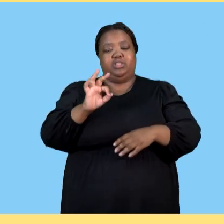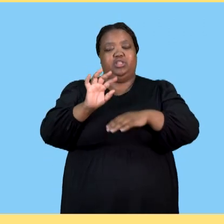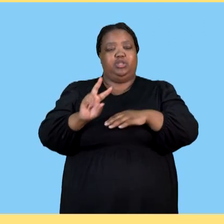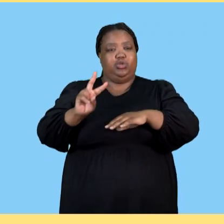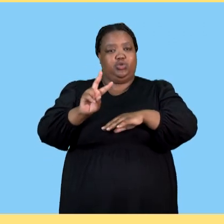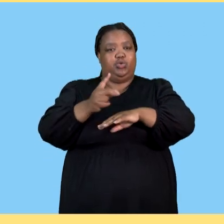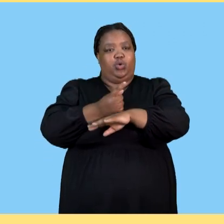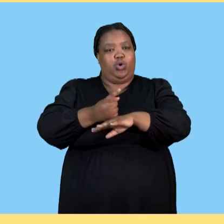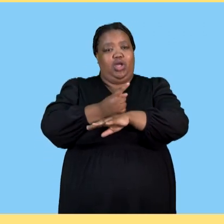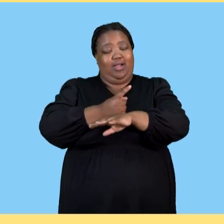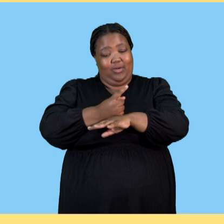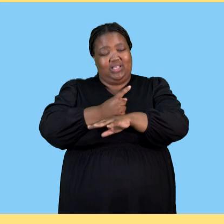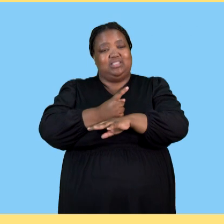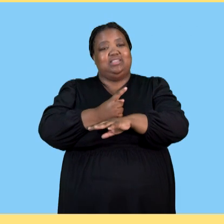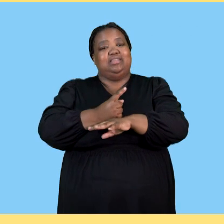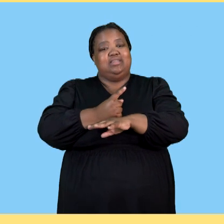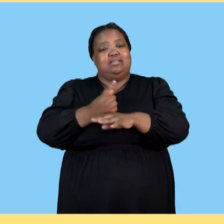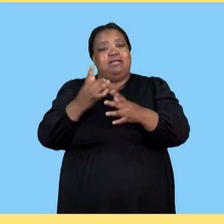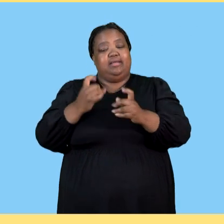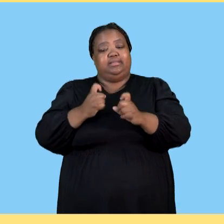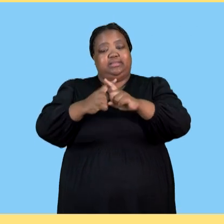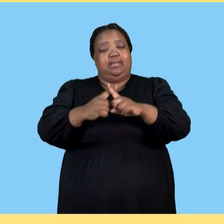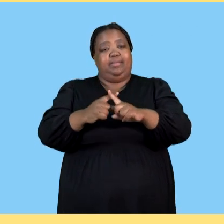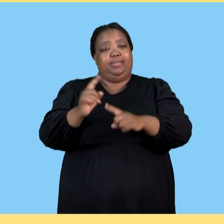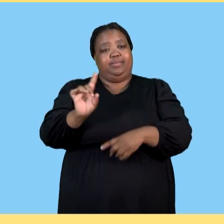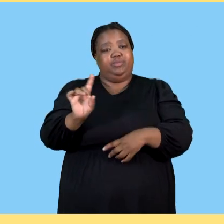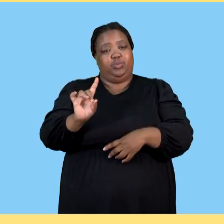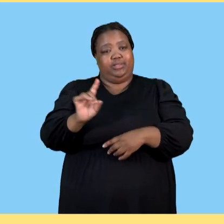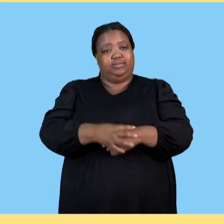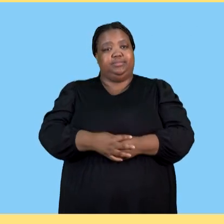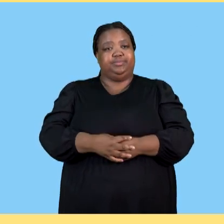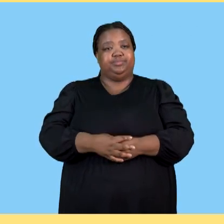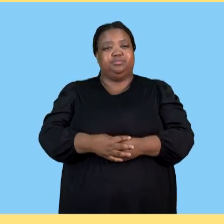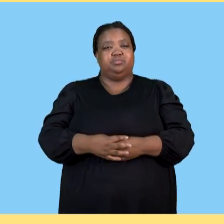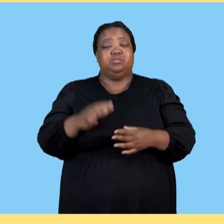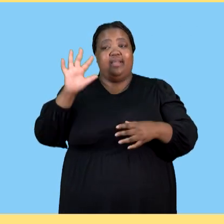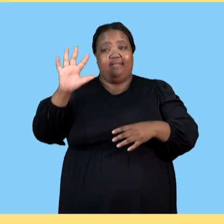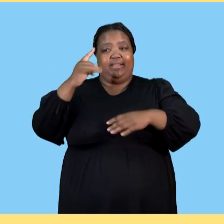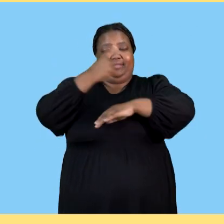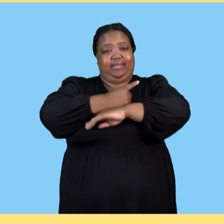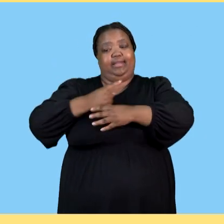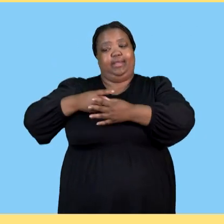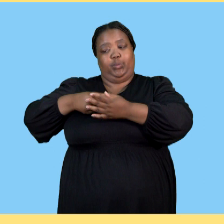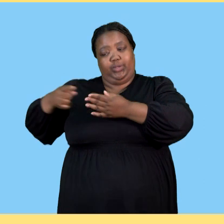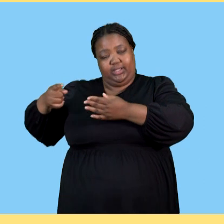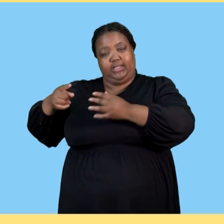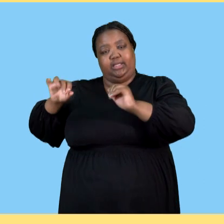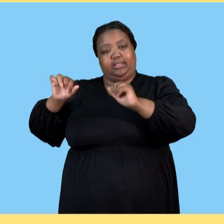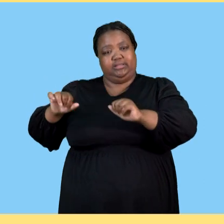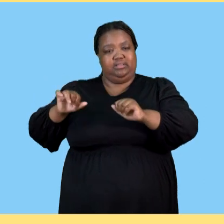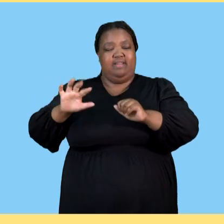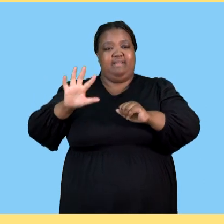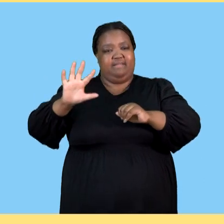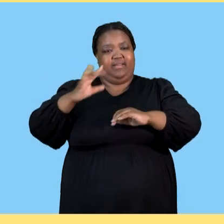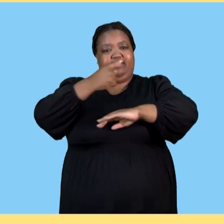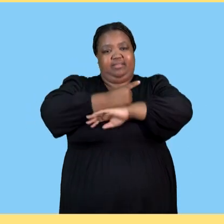hours in total per day multiplied, because they're working a 5-day week, multiplied by 5